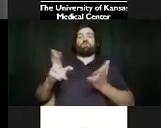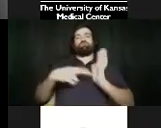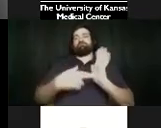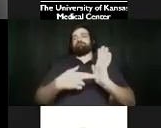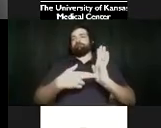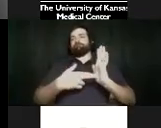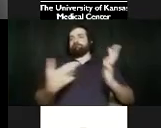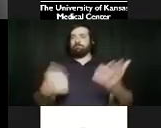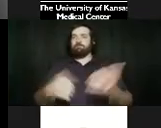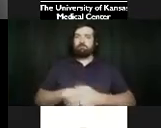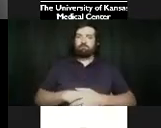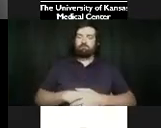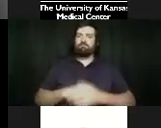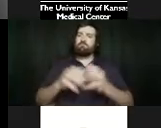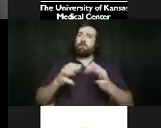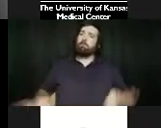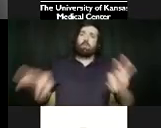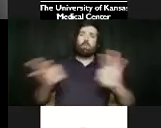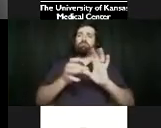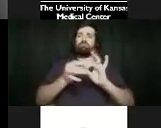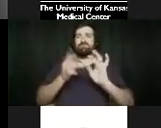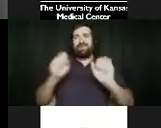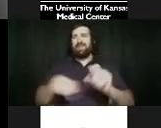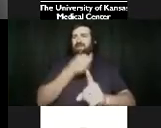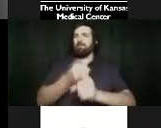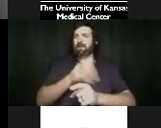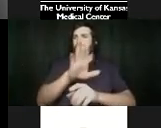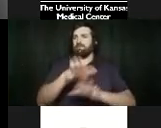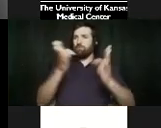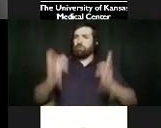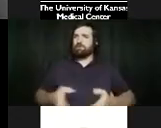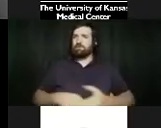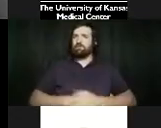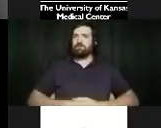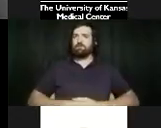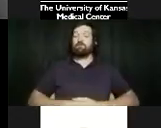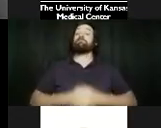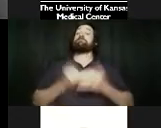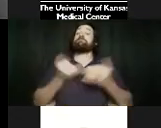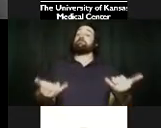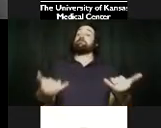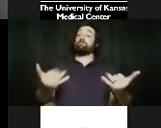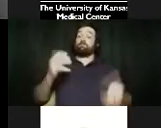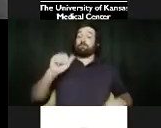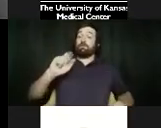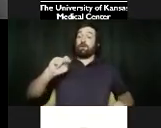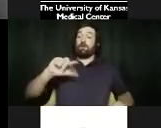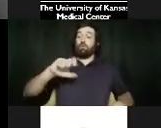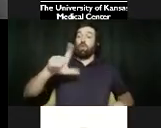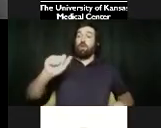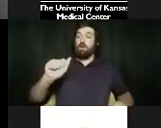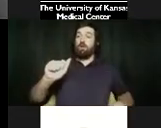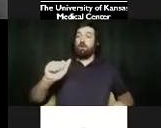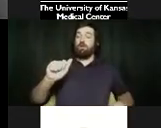and tactful words can be very influential on that person. Now, what we've done in Angola in the area